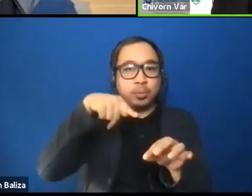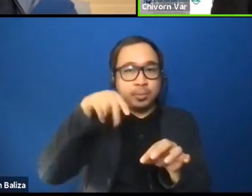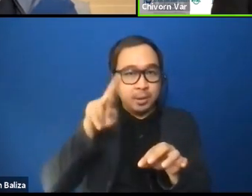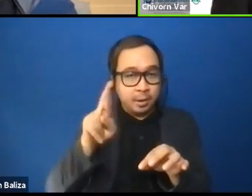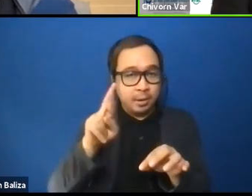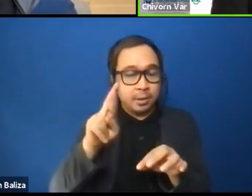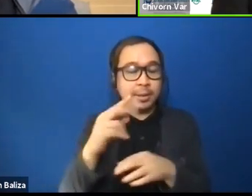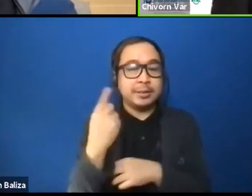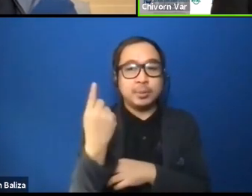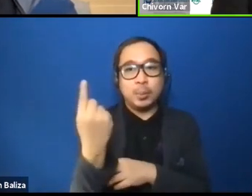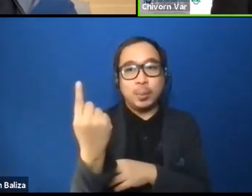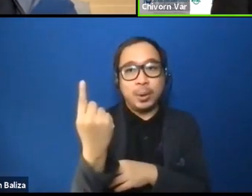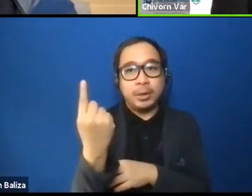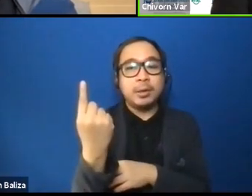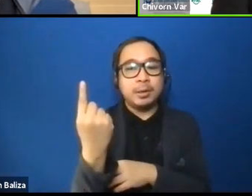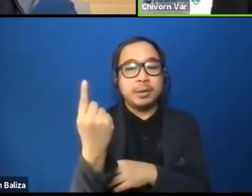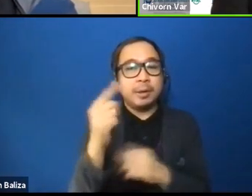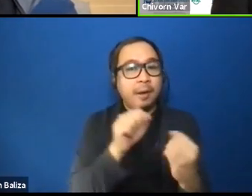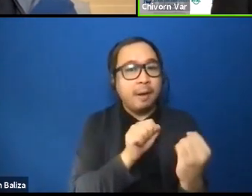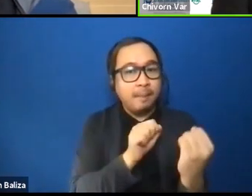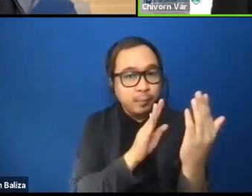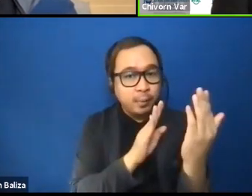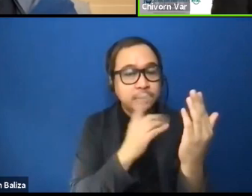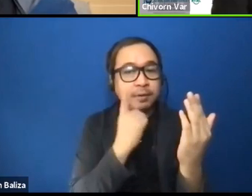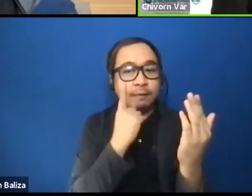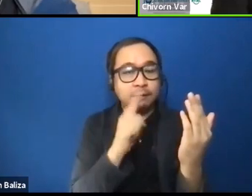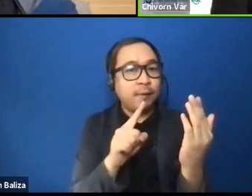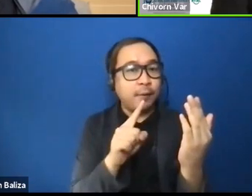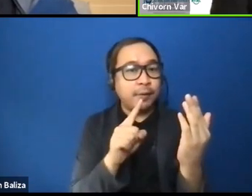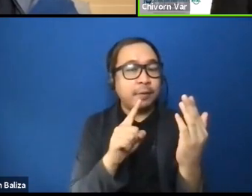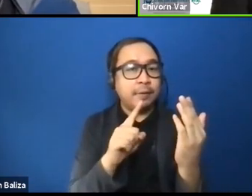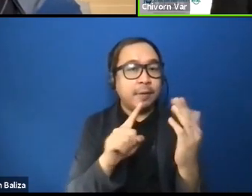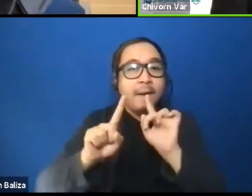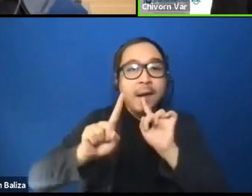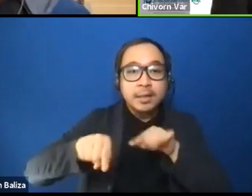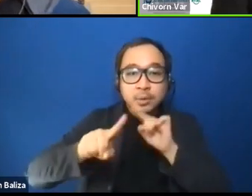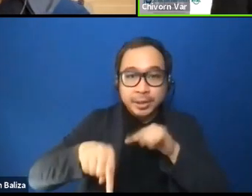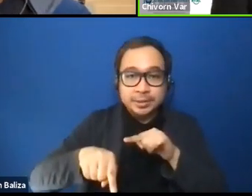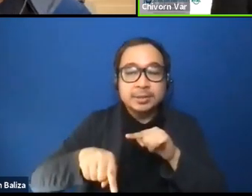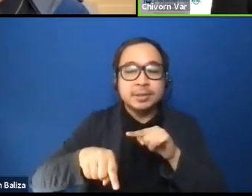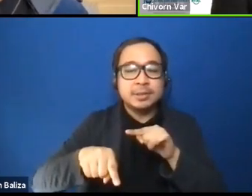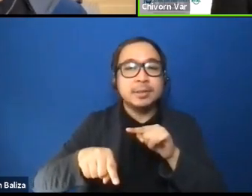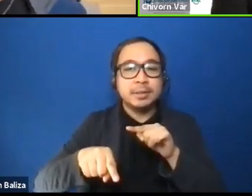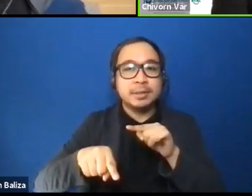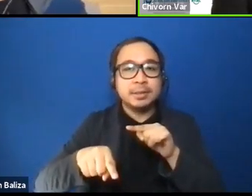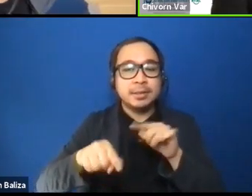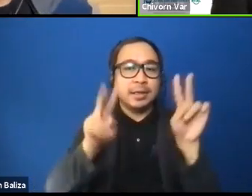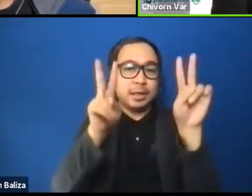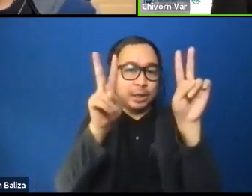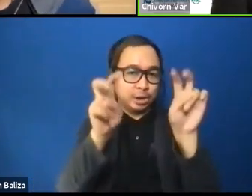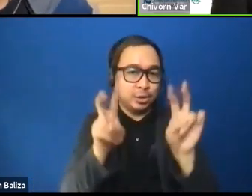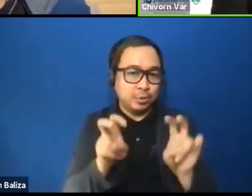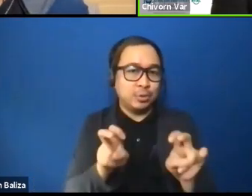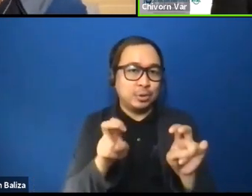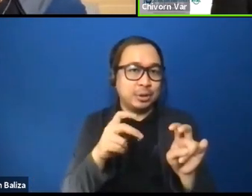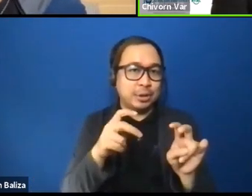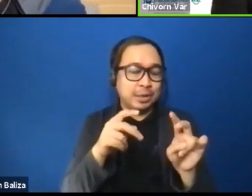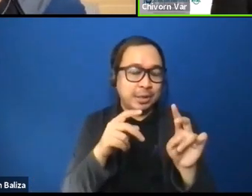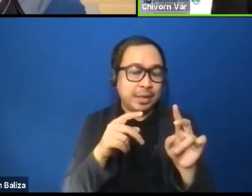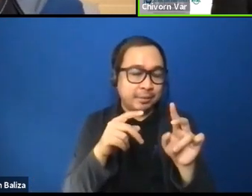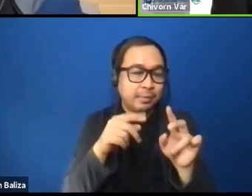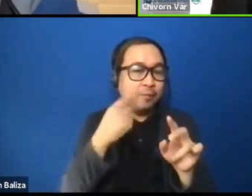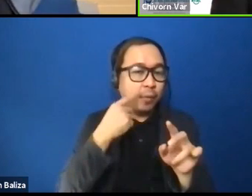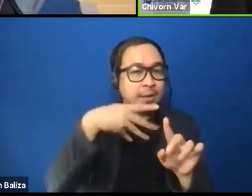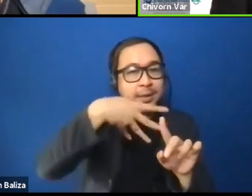the approach to address the issues of the LGBT